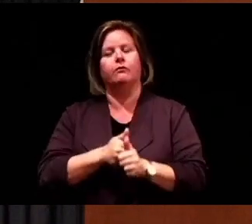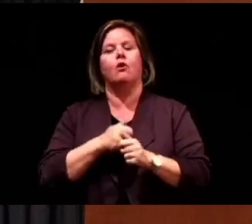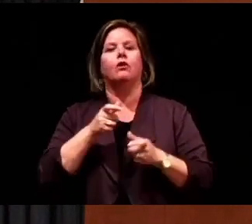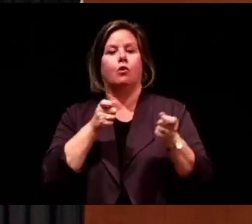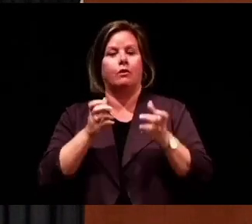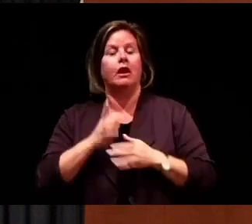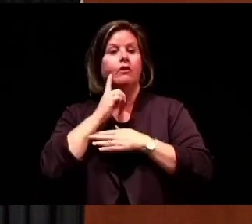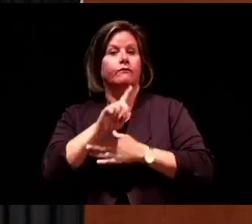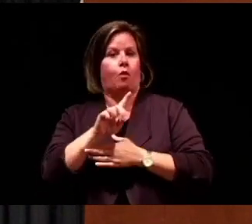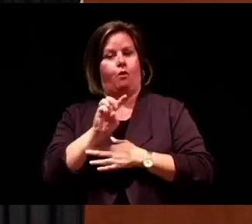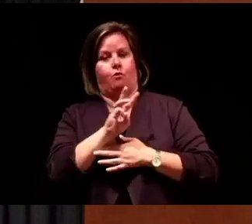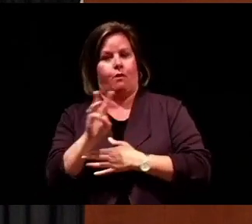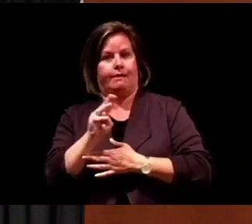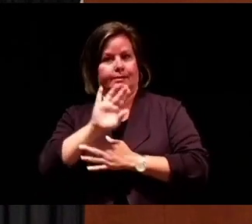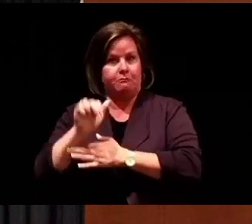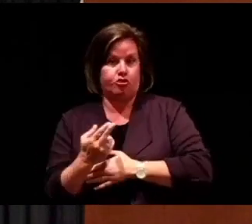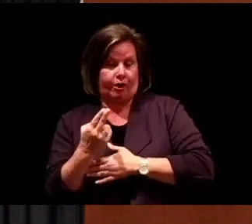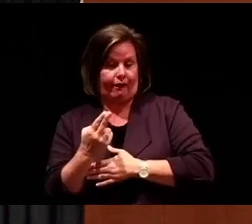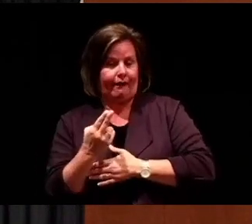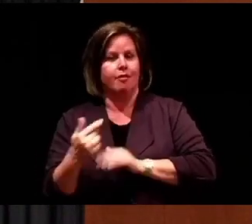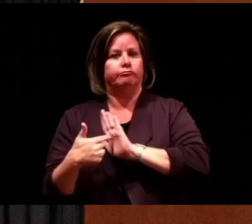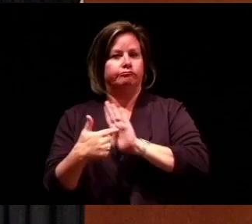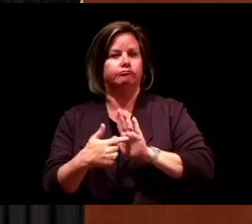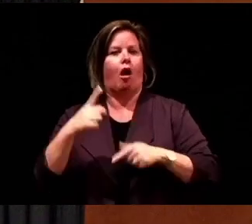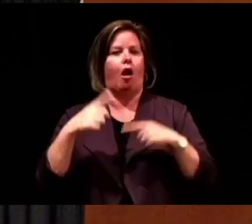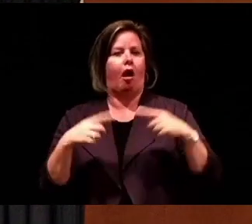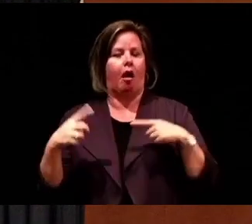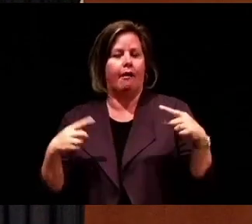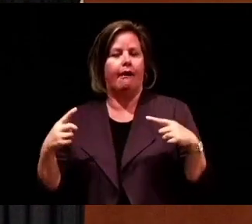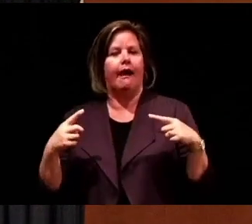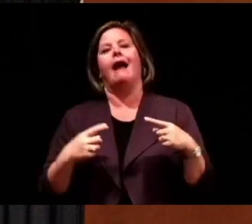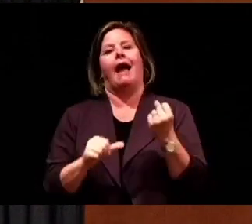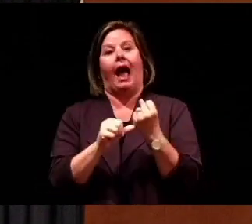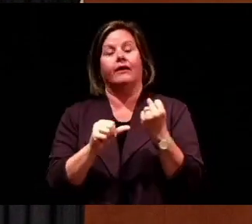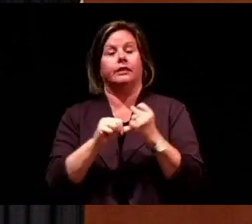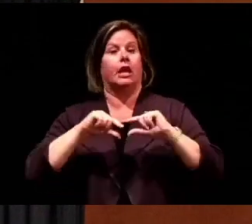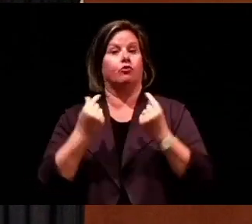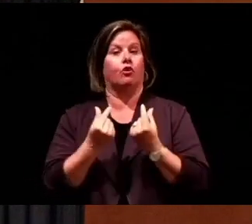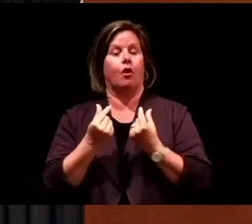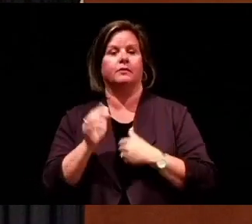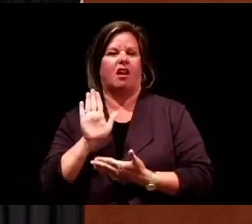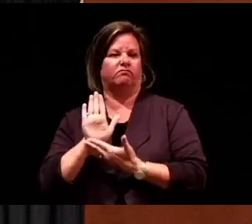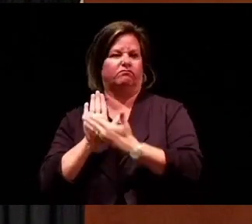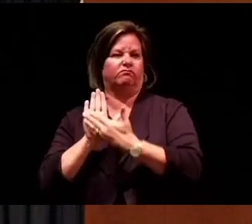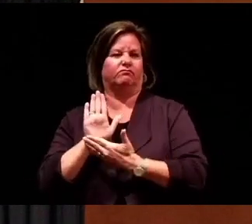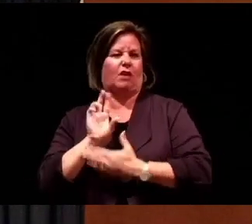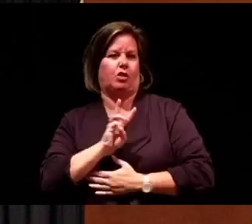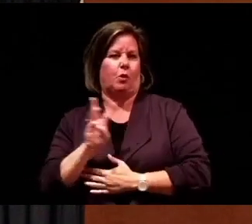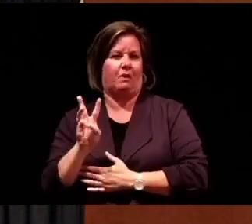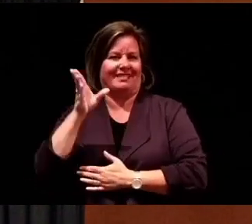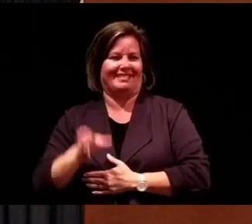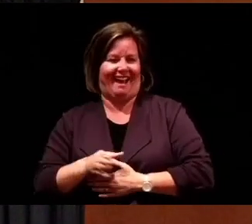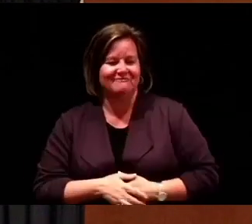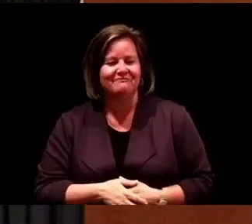that is going to talk a little bit about the processes and realities of disparate impacts. So join me in welcoming our panelists. We have